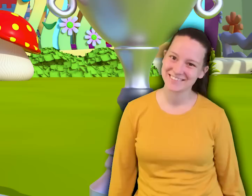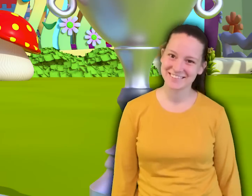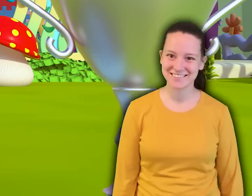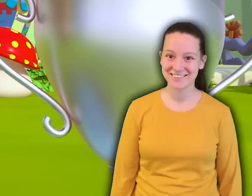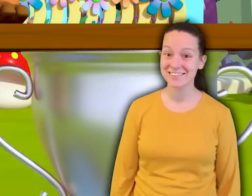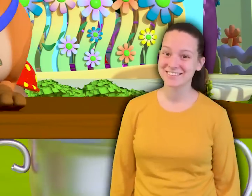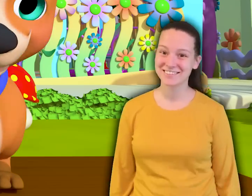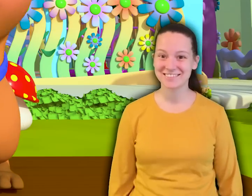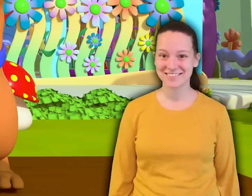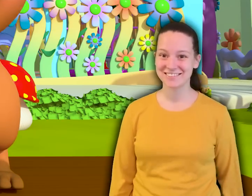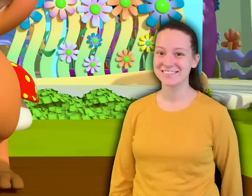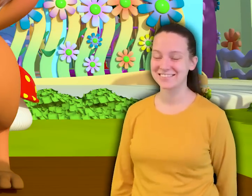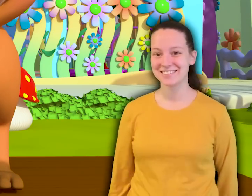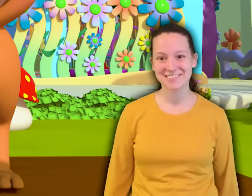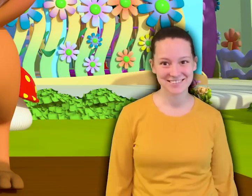down